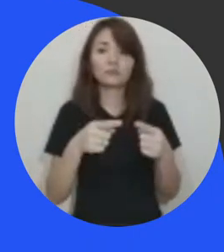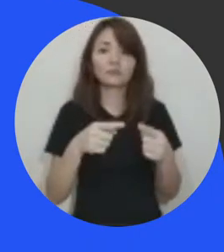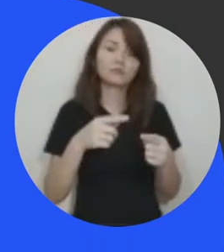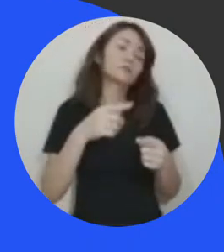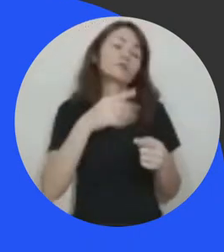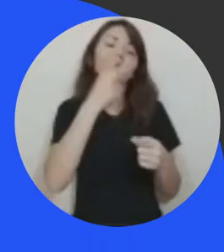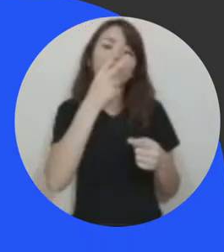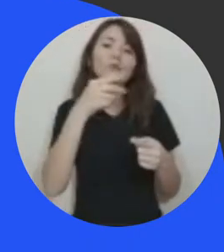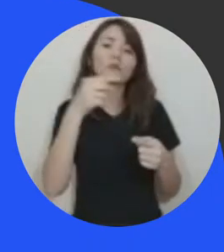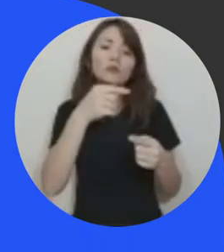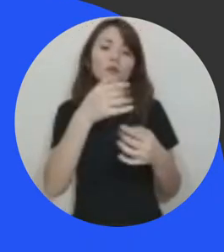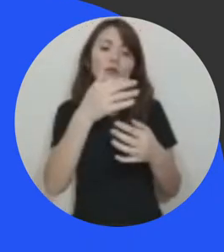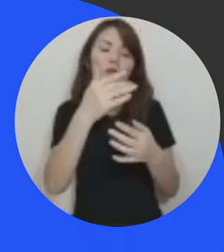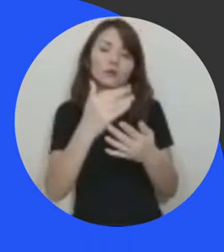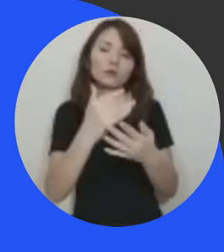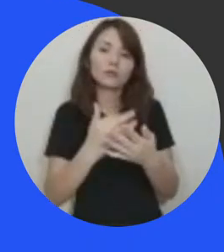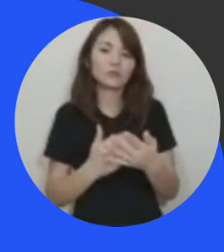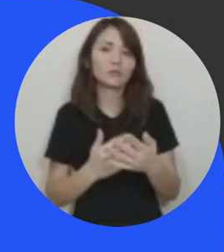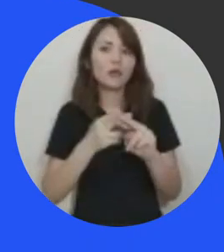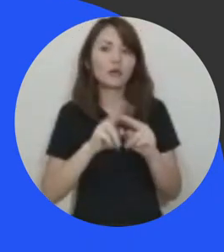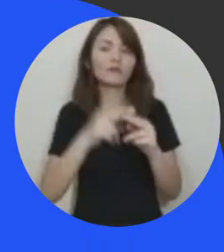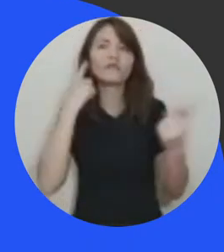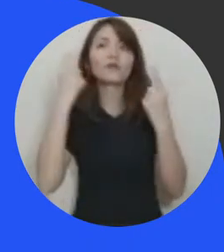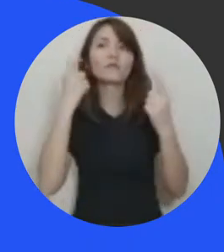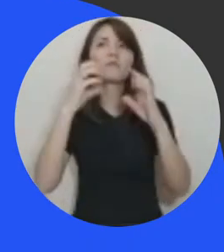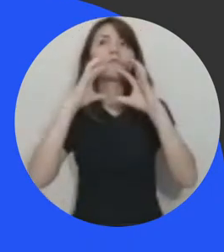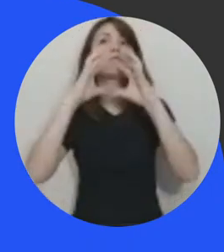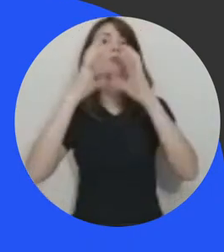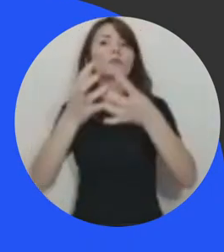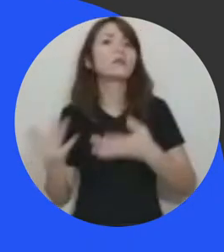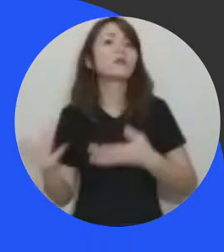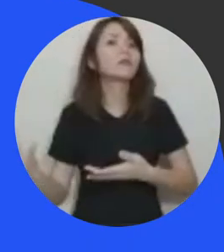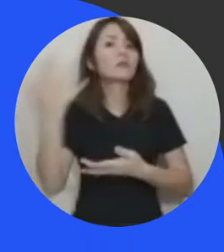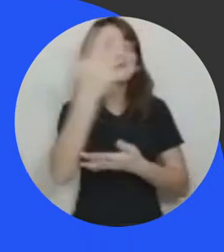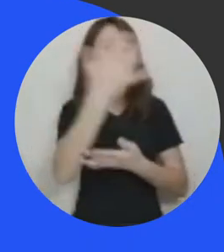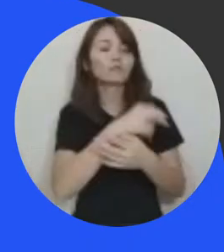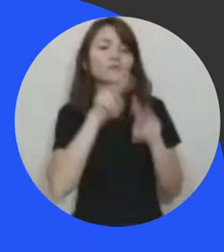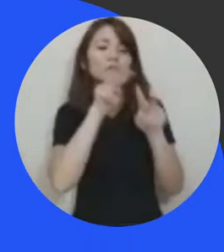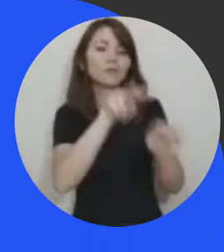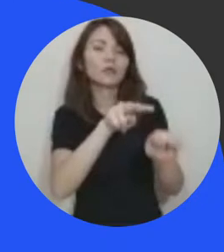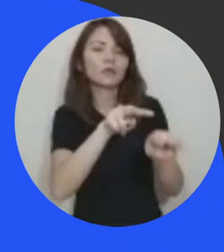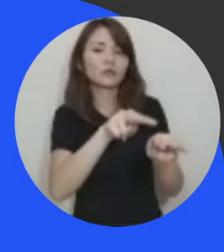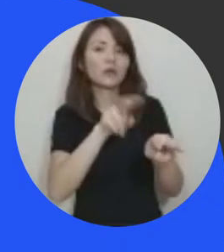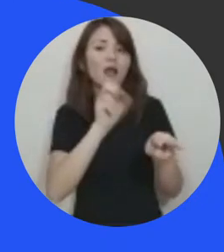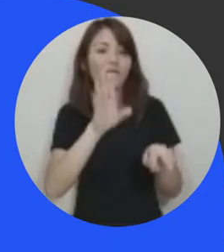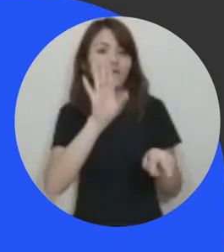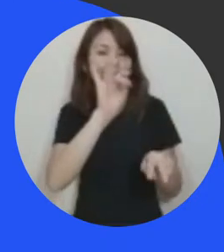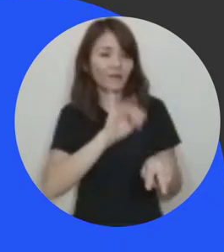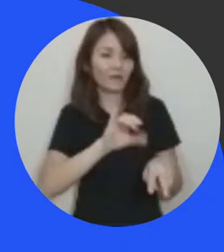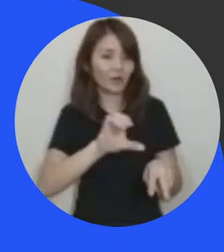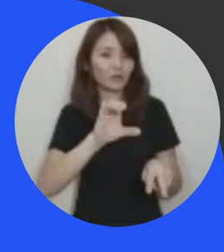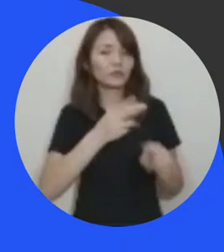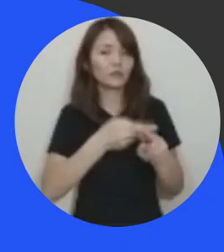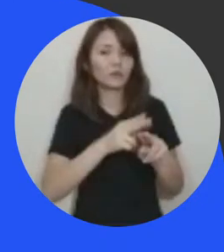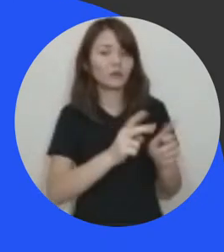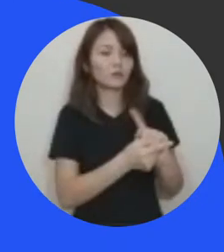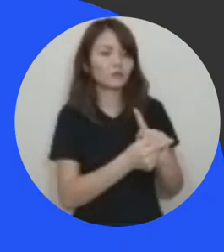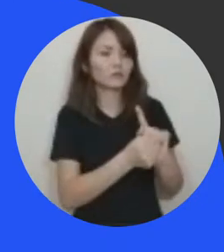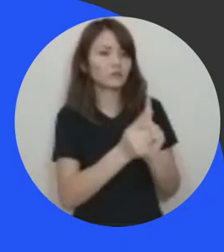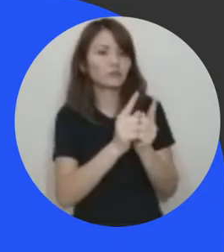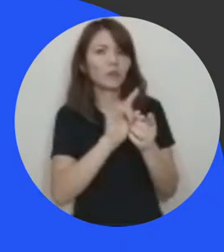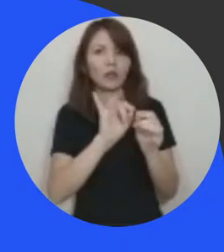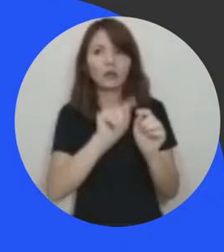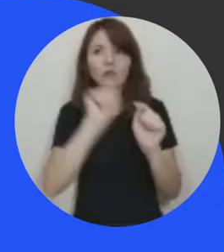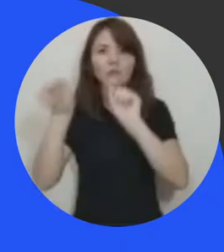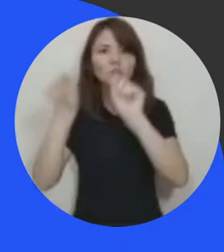the world, to actually track how the virus is moving around the planet. And we can work at a range